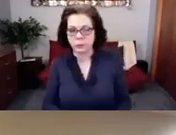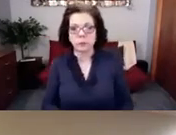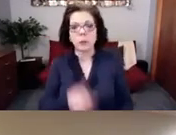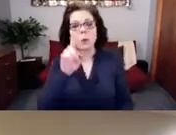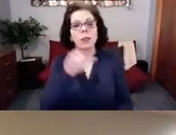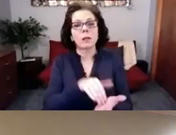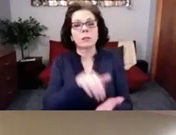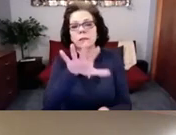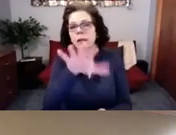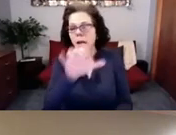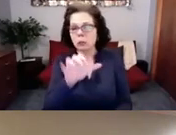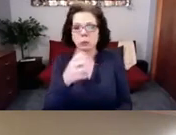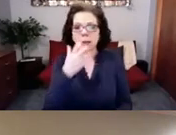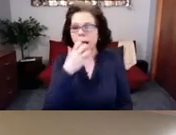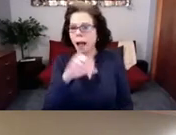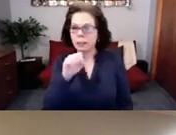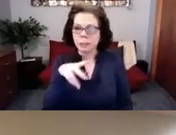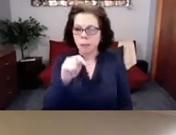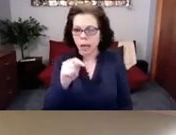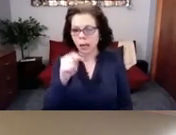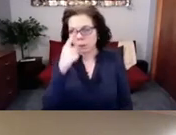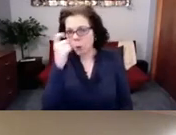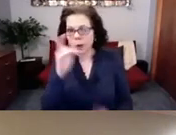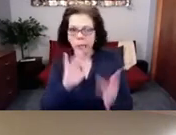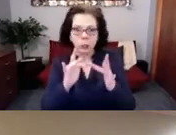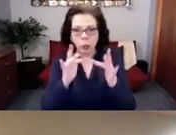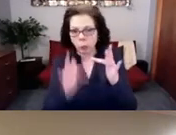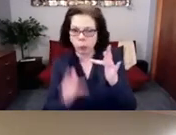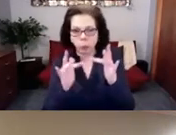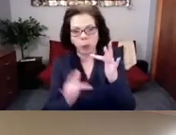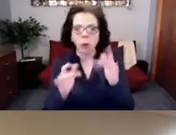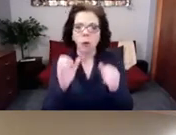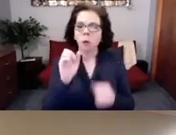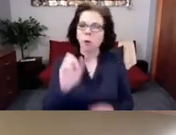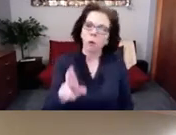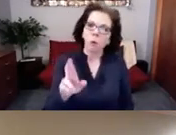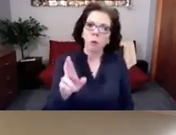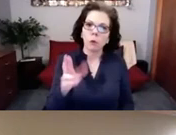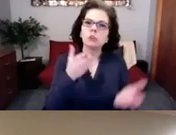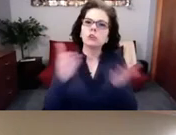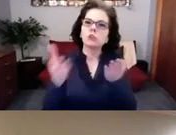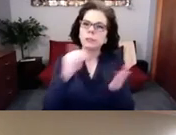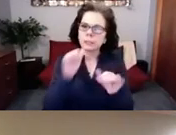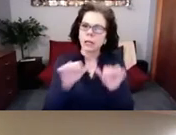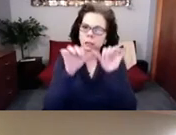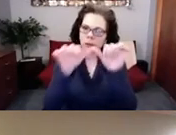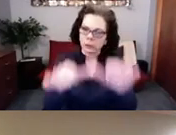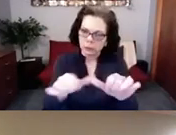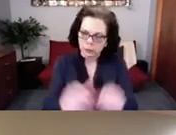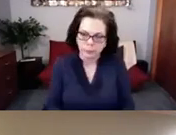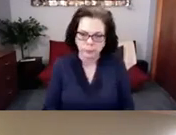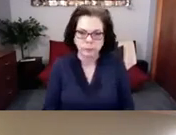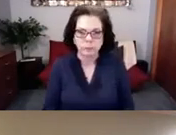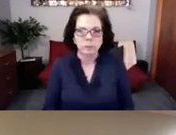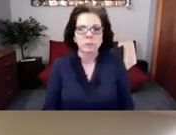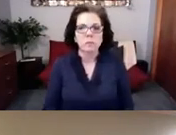hotspots to families who may have had interrupted service or service that was not consistent. We've been able